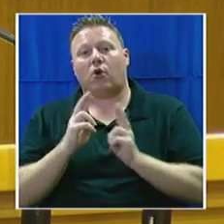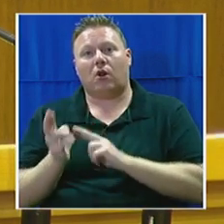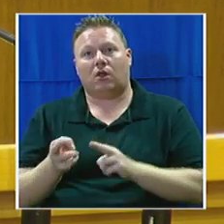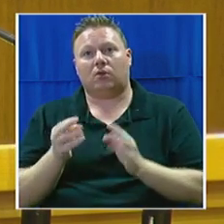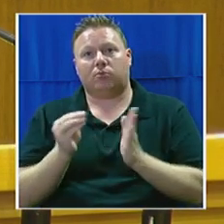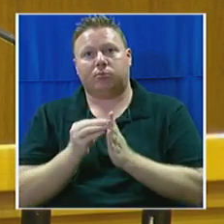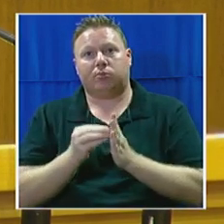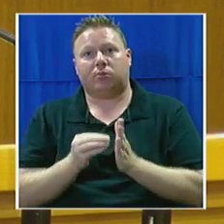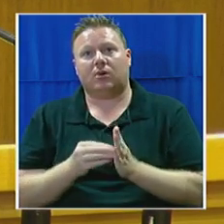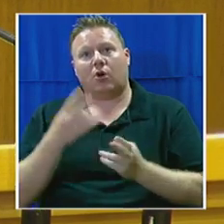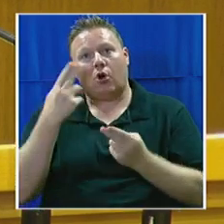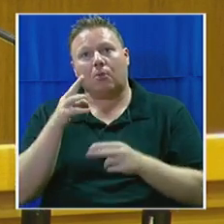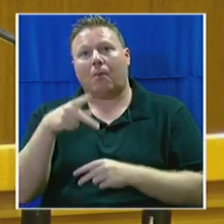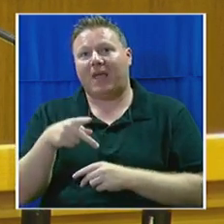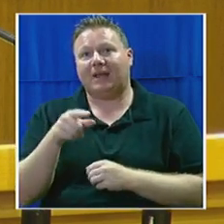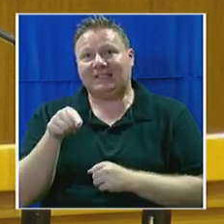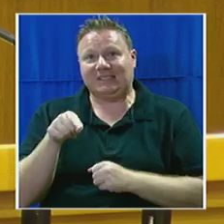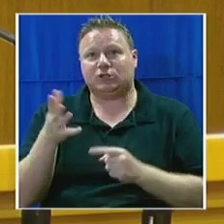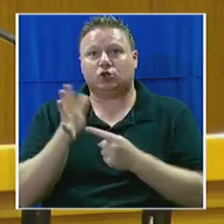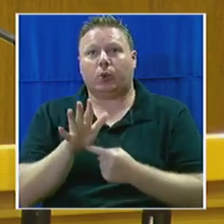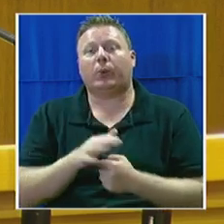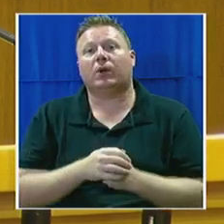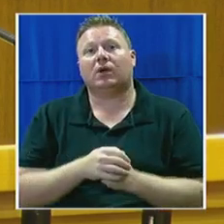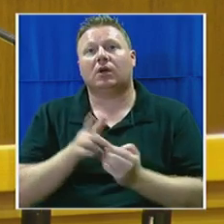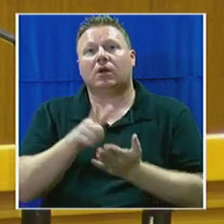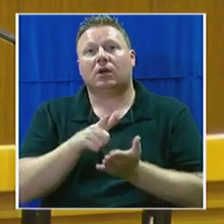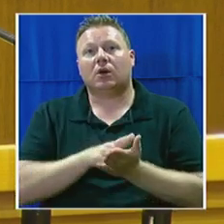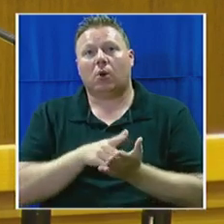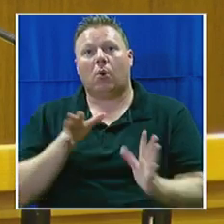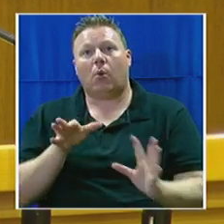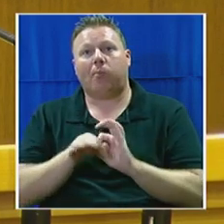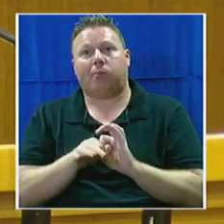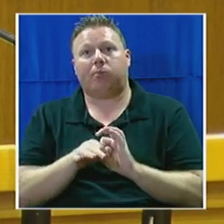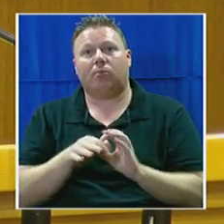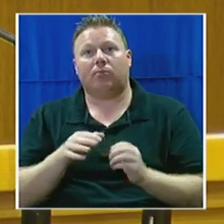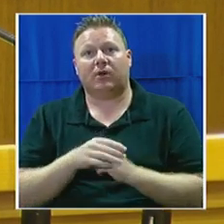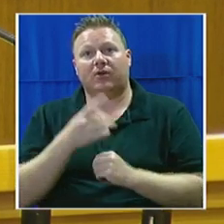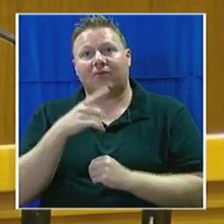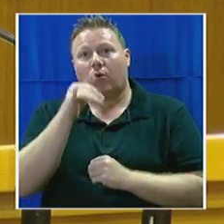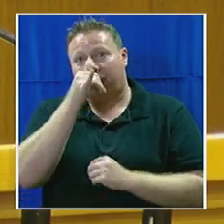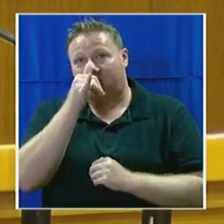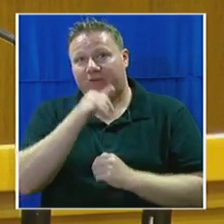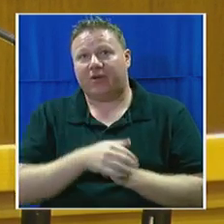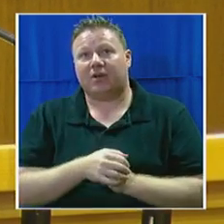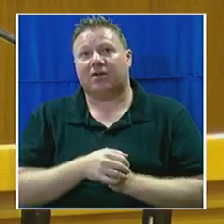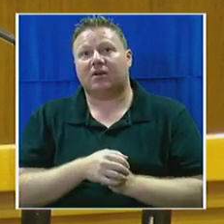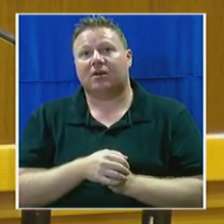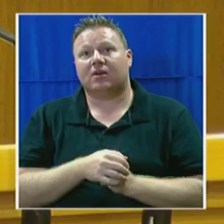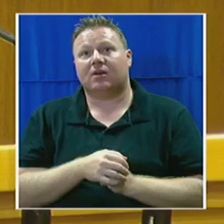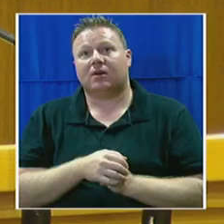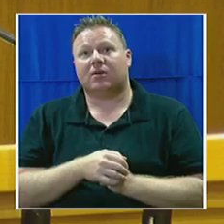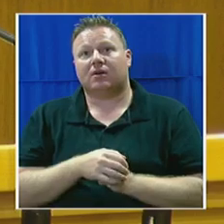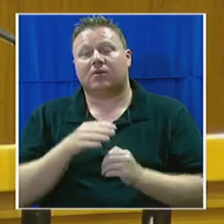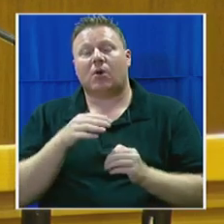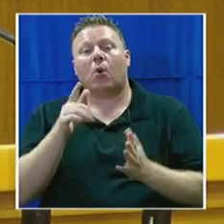by Honorable Beggy, that indeed the law is biting on the thieves. And the law is going to bite on